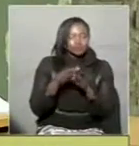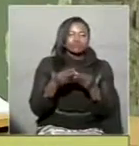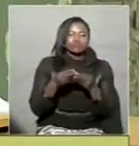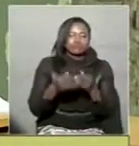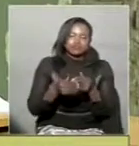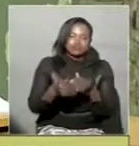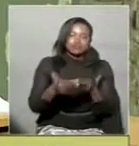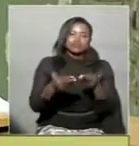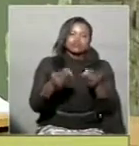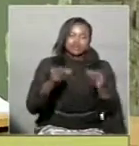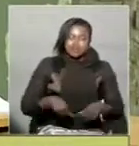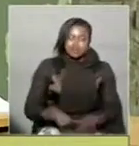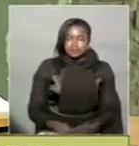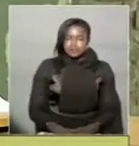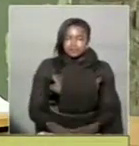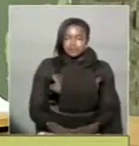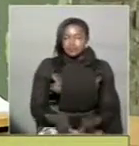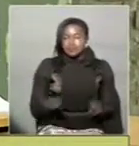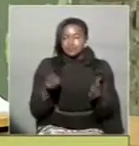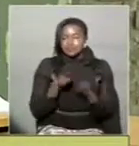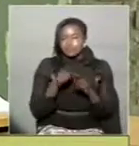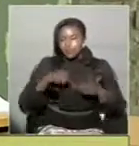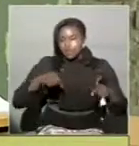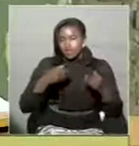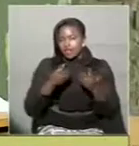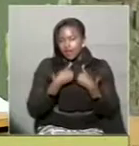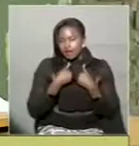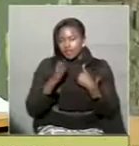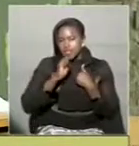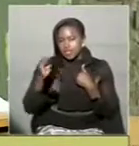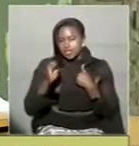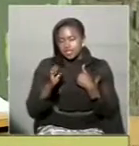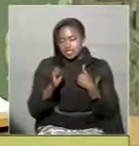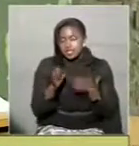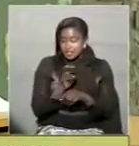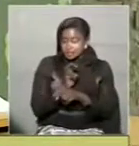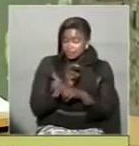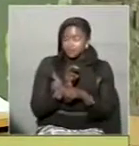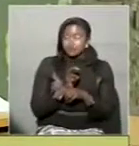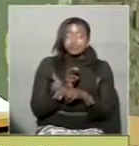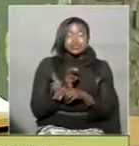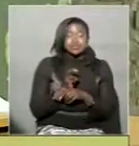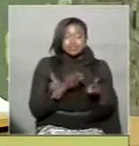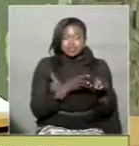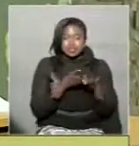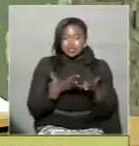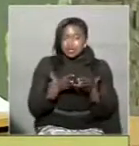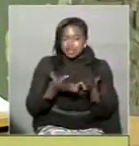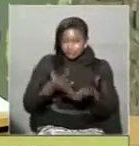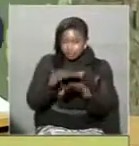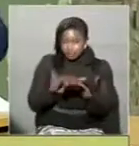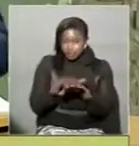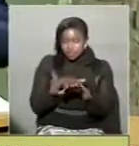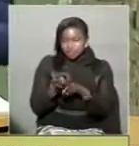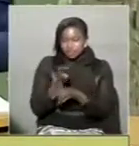So we came up with an e-inspection system. In fact, last week we launched that system. It's called the Integrated Inspection System. Okay,